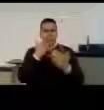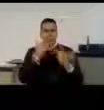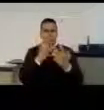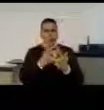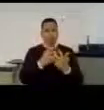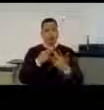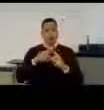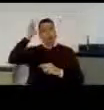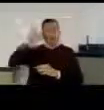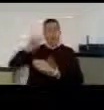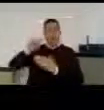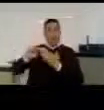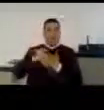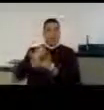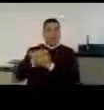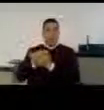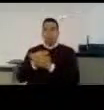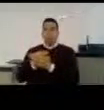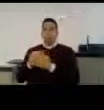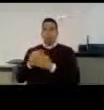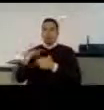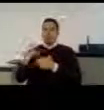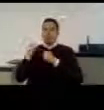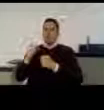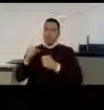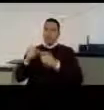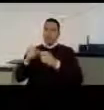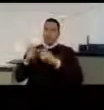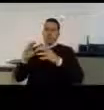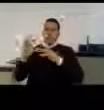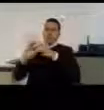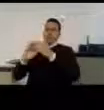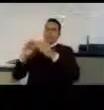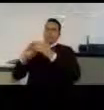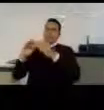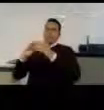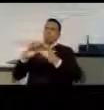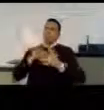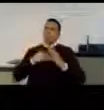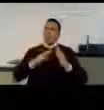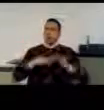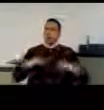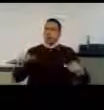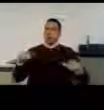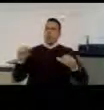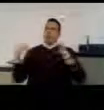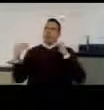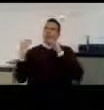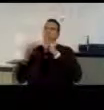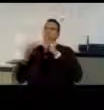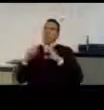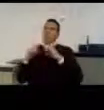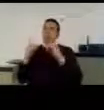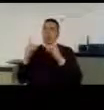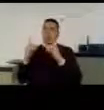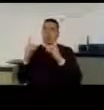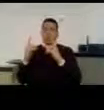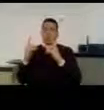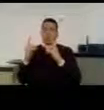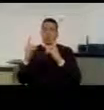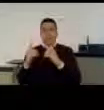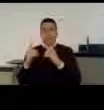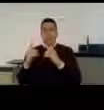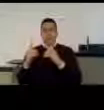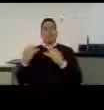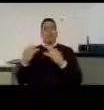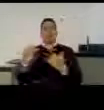their children deserve the same level of education as any other child. And through a series originally called the Education for All